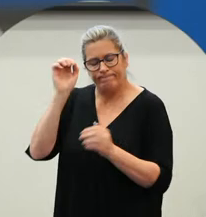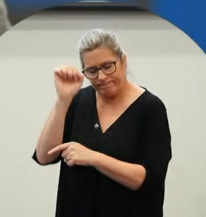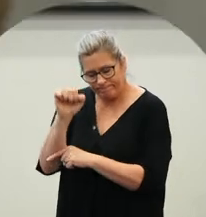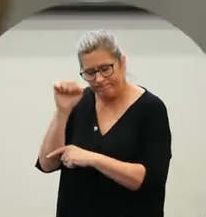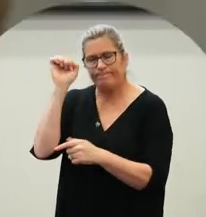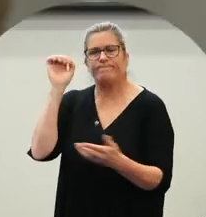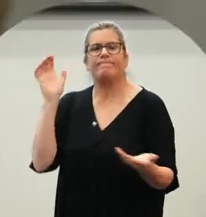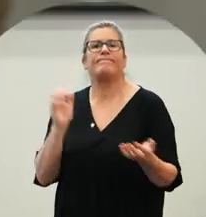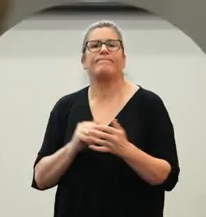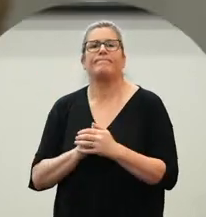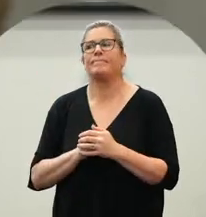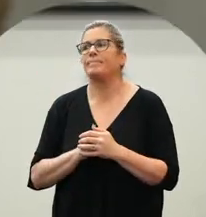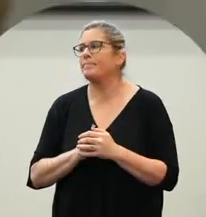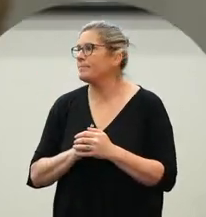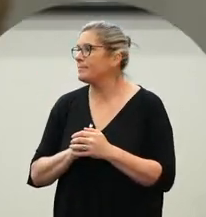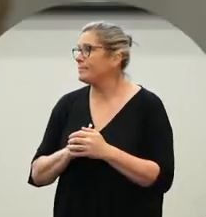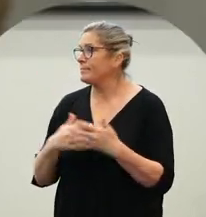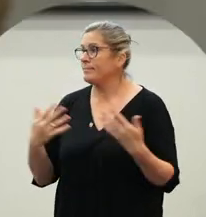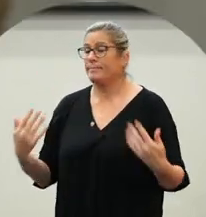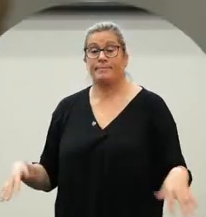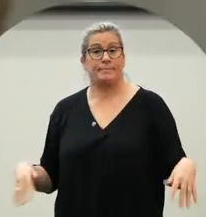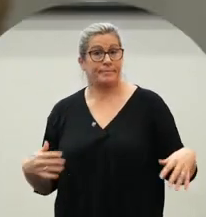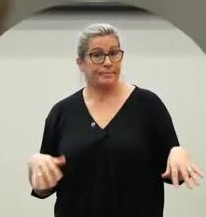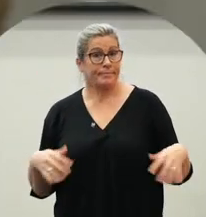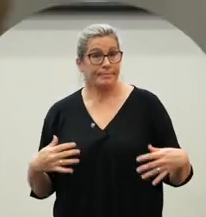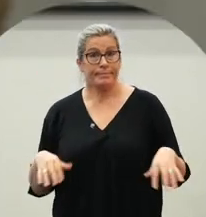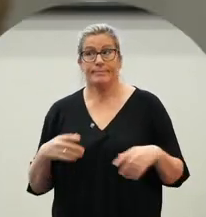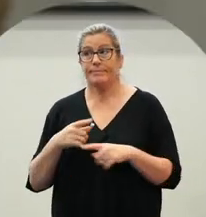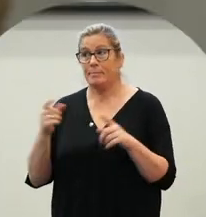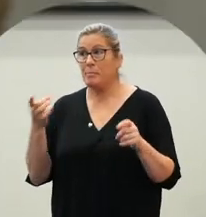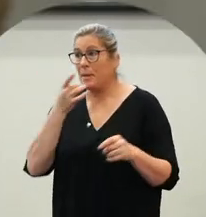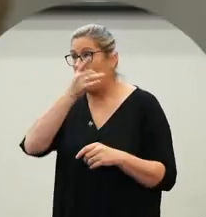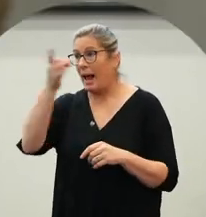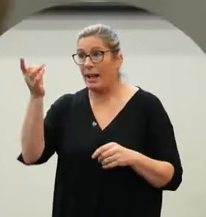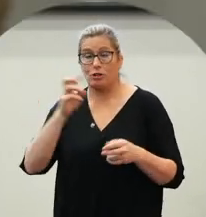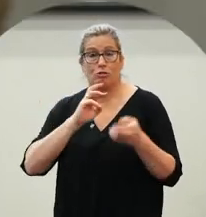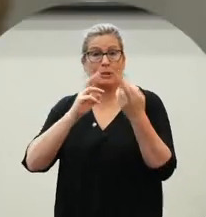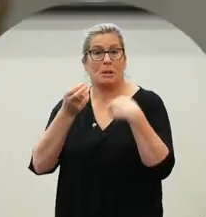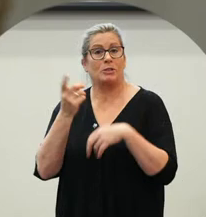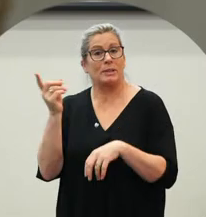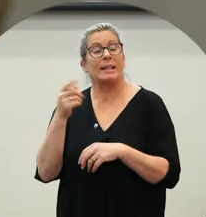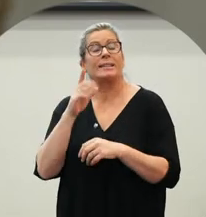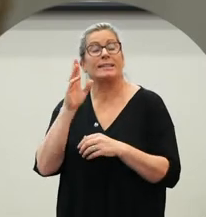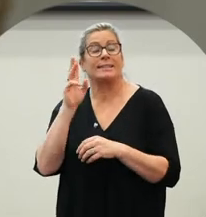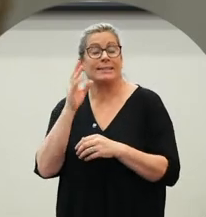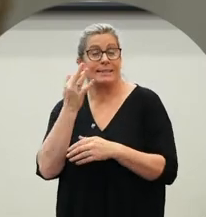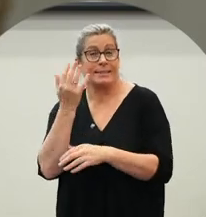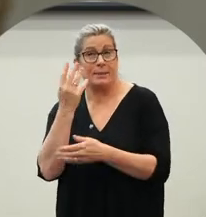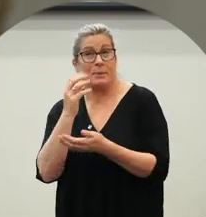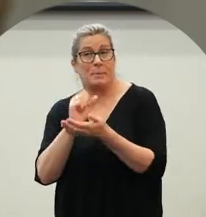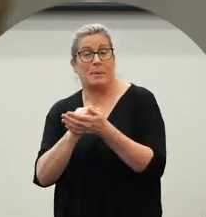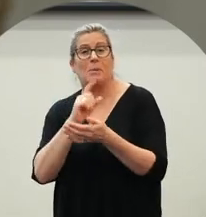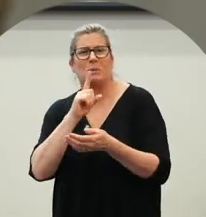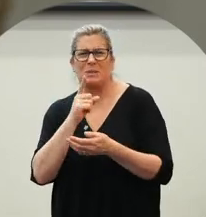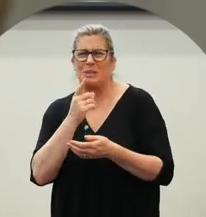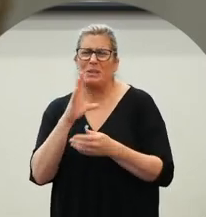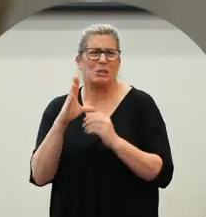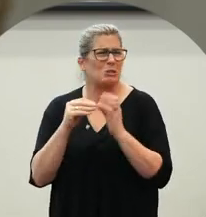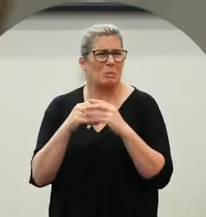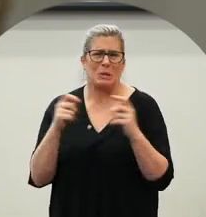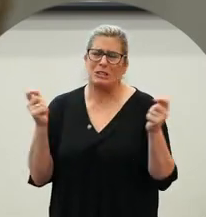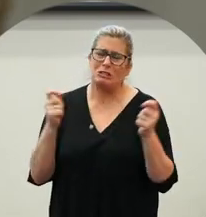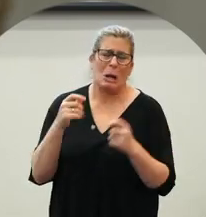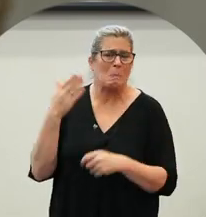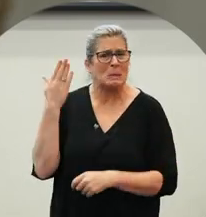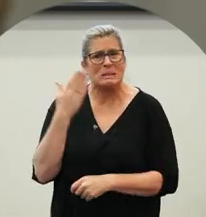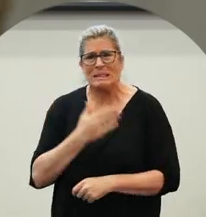Well, we'll get your reaction to that, I think, in a while, but there's something terribly sad and tragic about it, apart